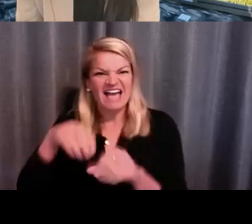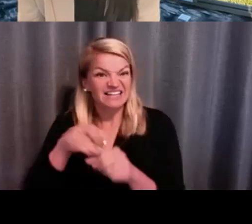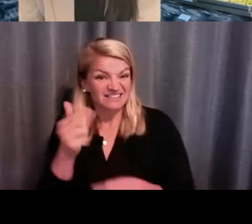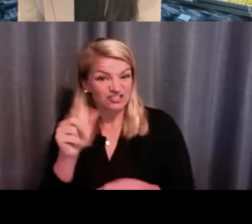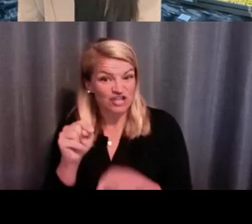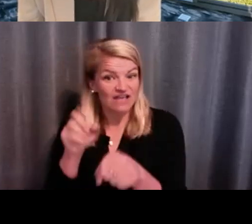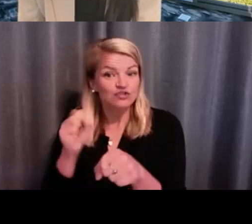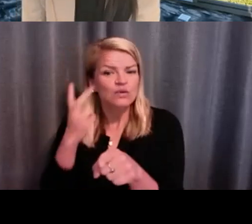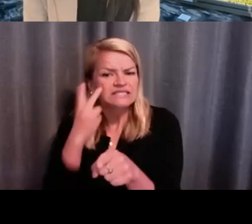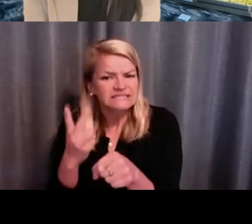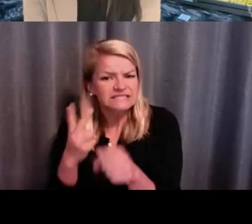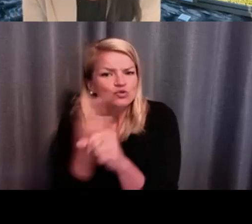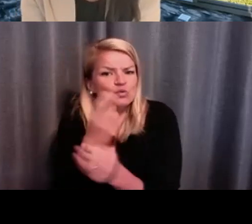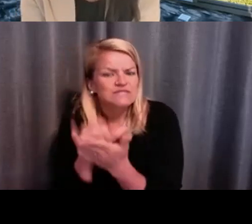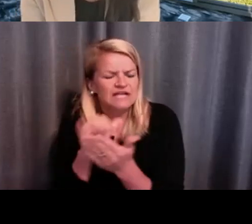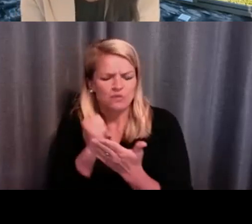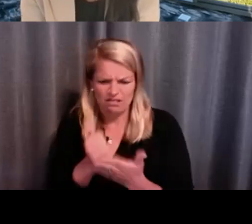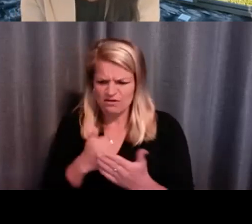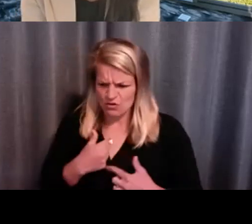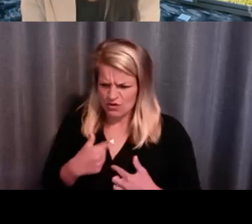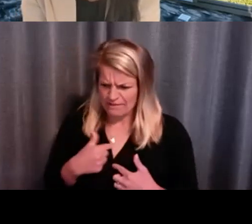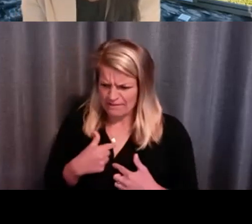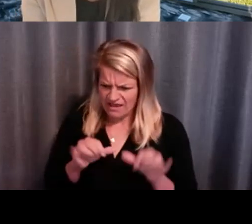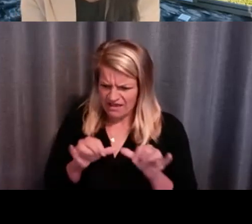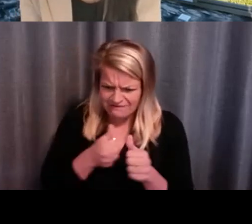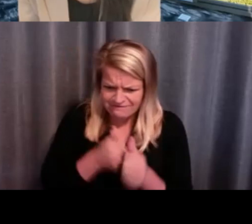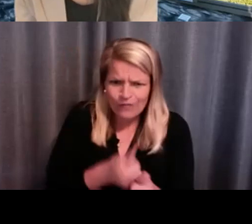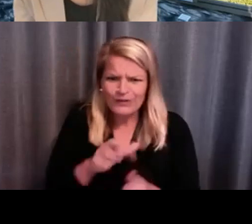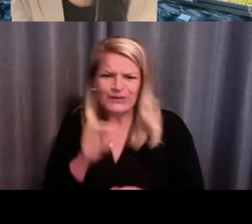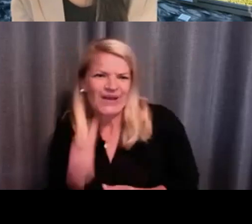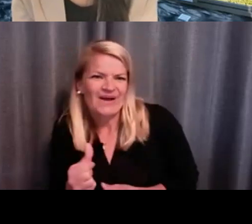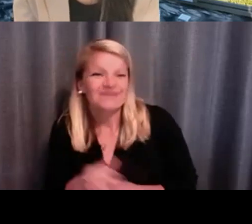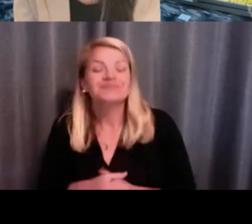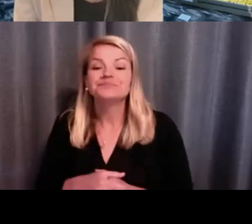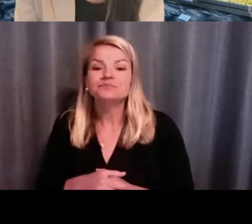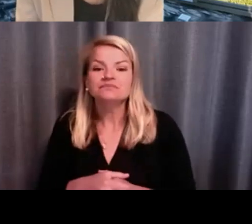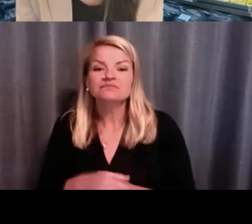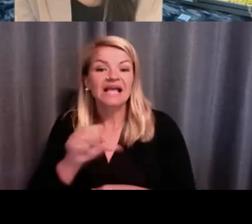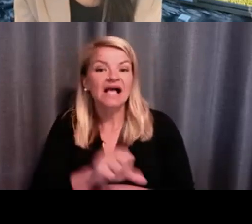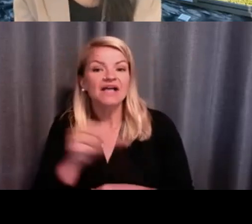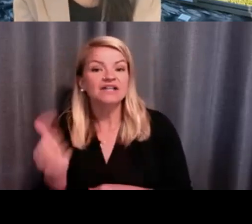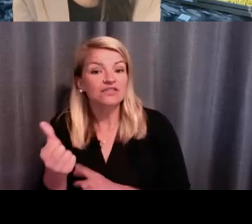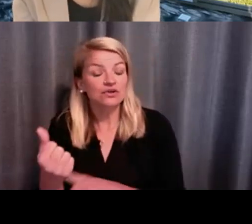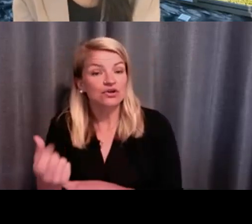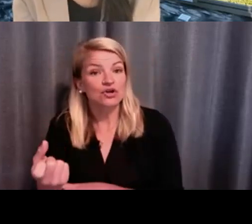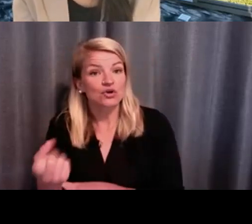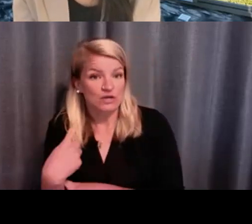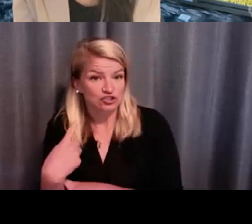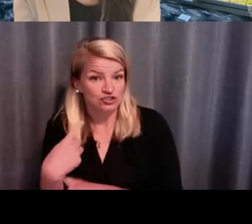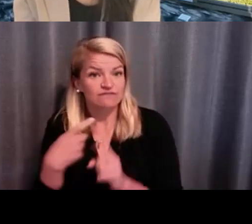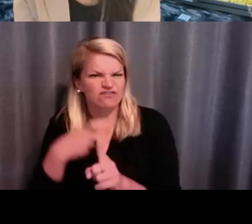everybody here today. Another question we have that was offered by one of the participants